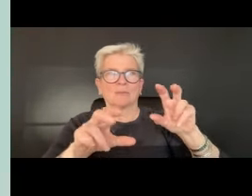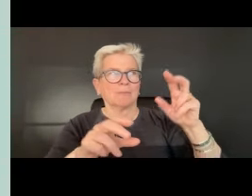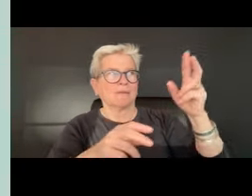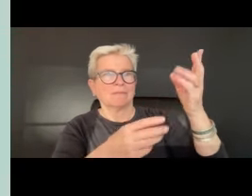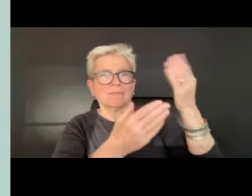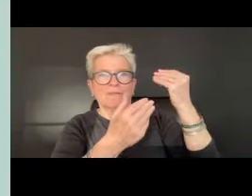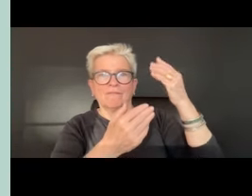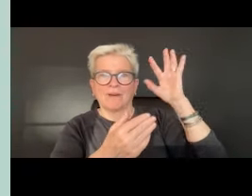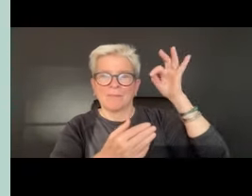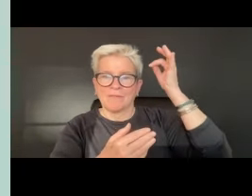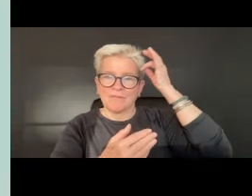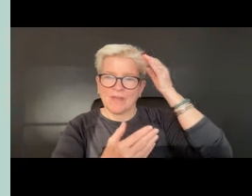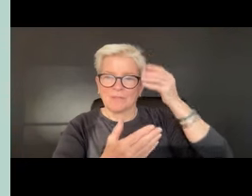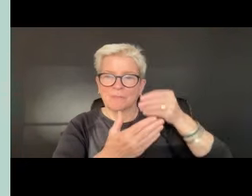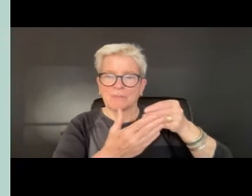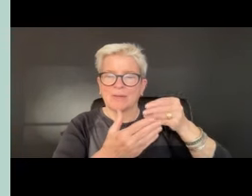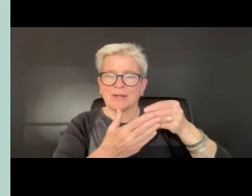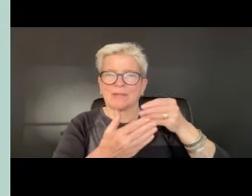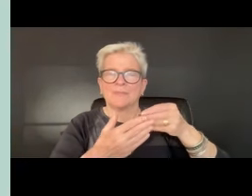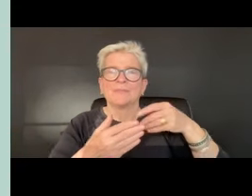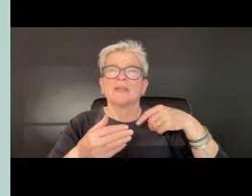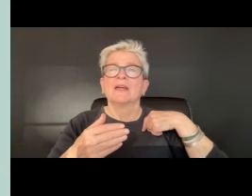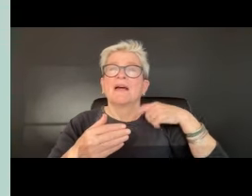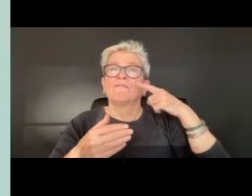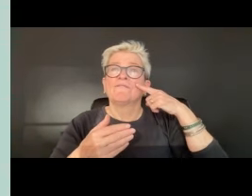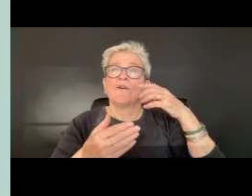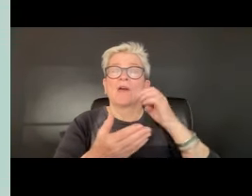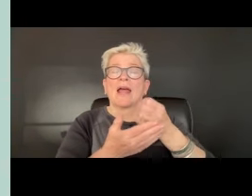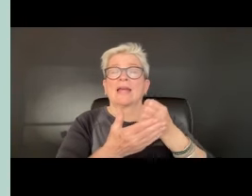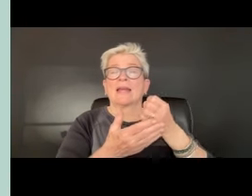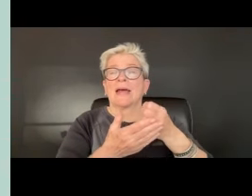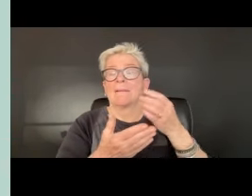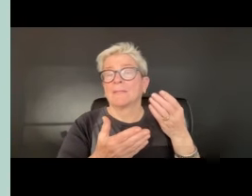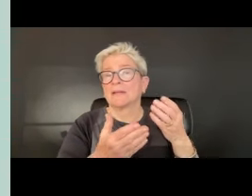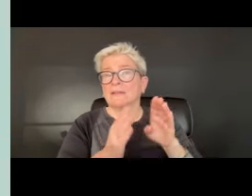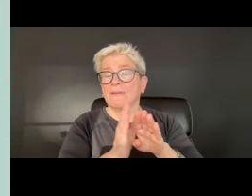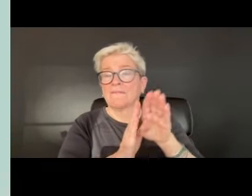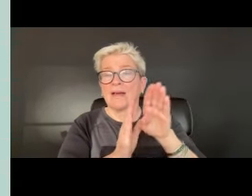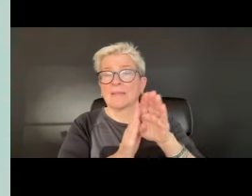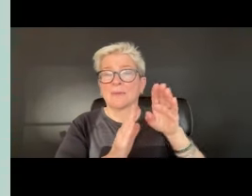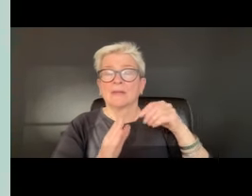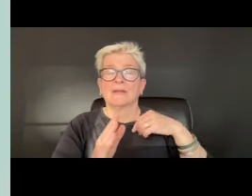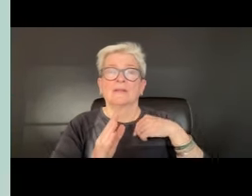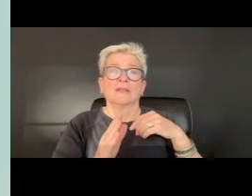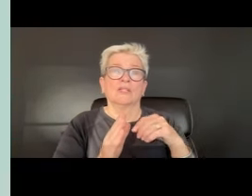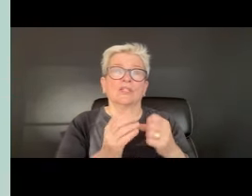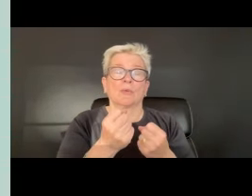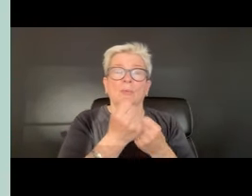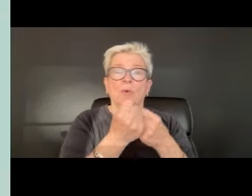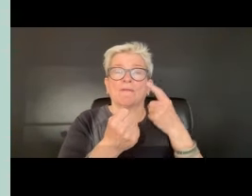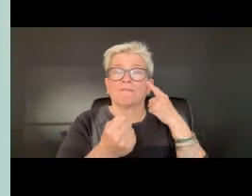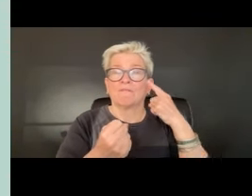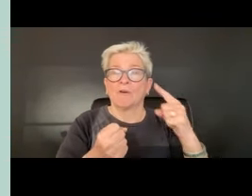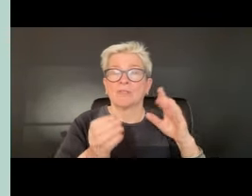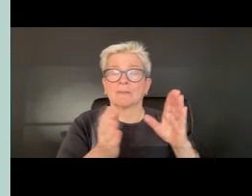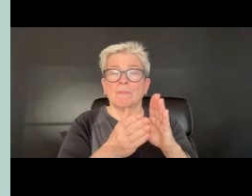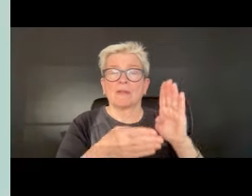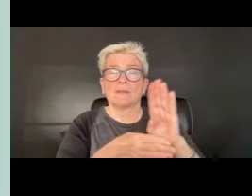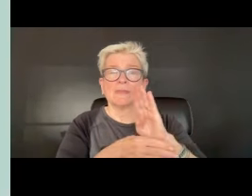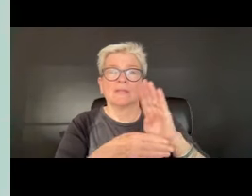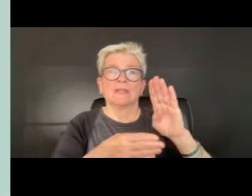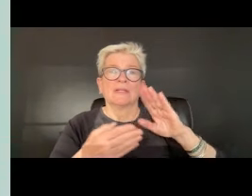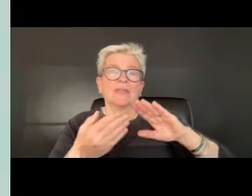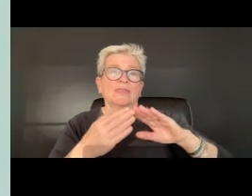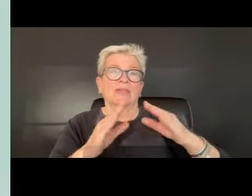certainly, as far as economic development and support for small businesses, the city's efforts in economic development and